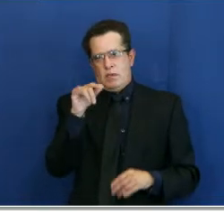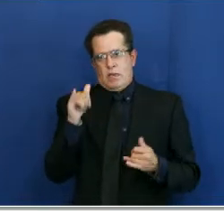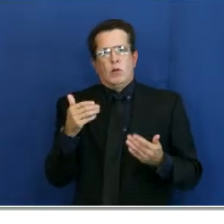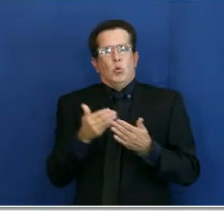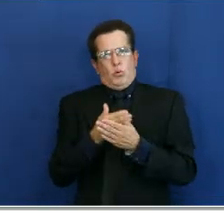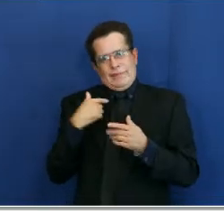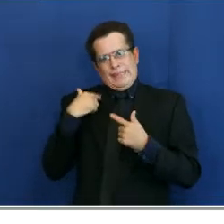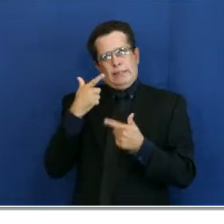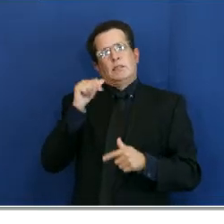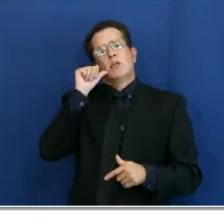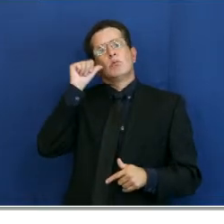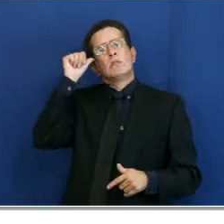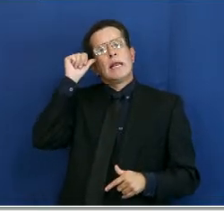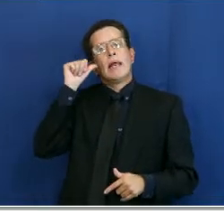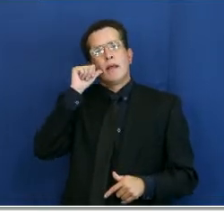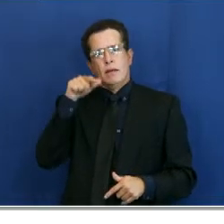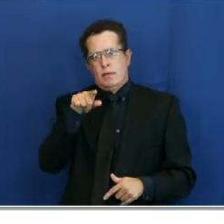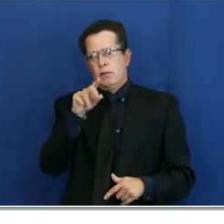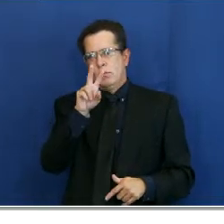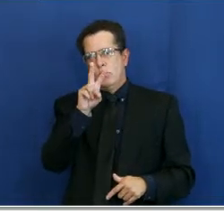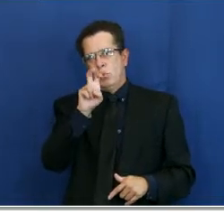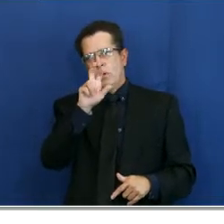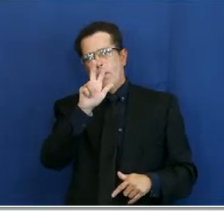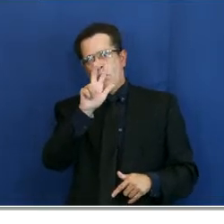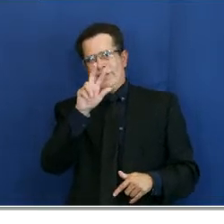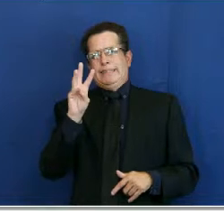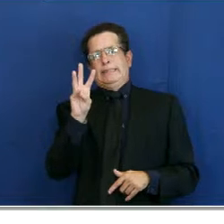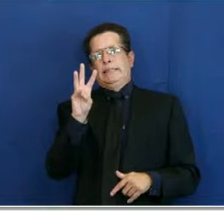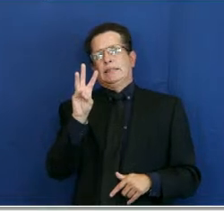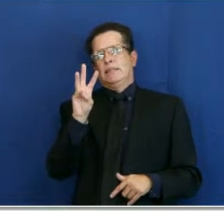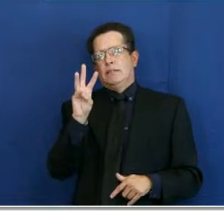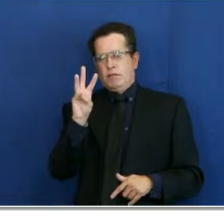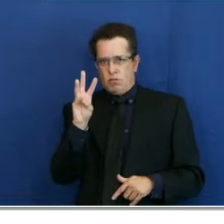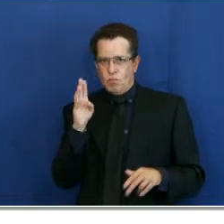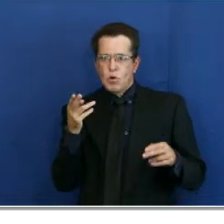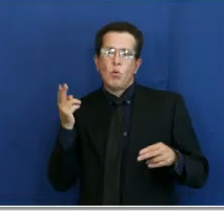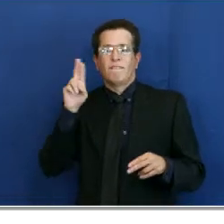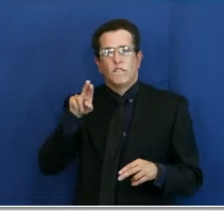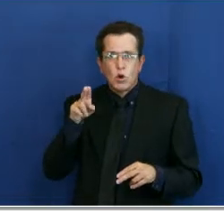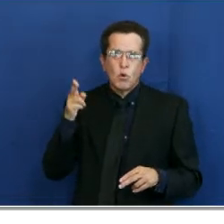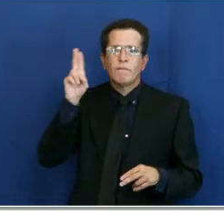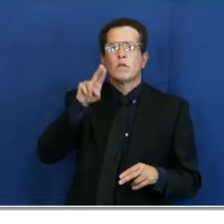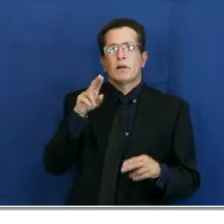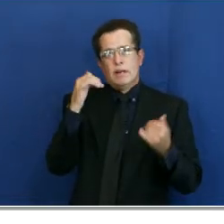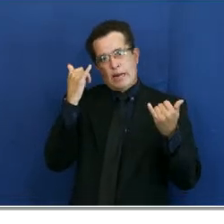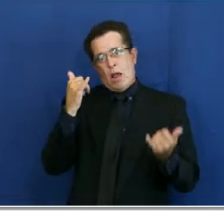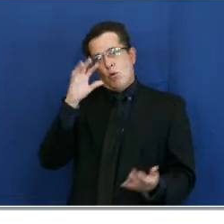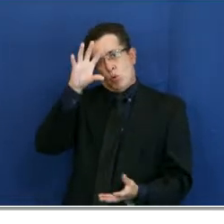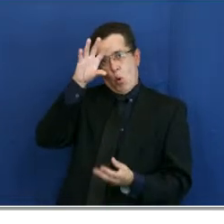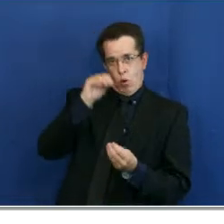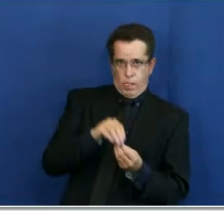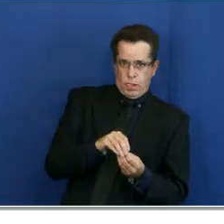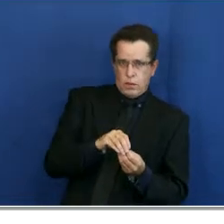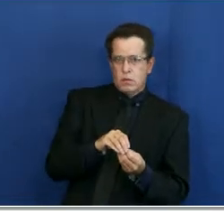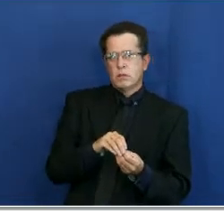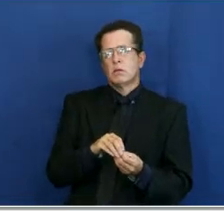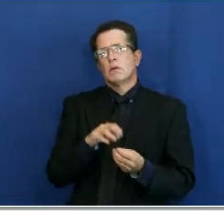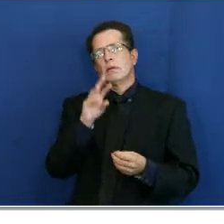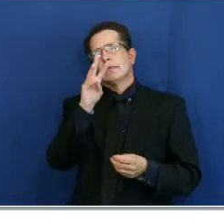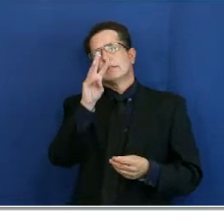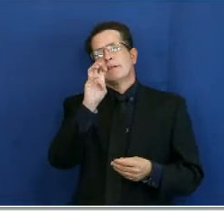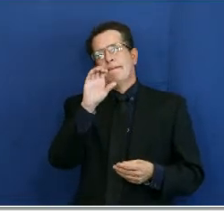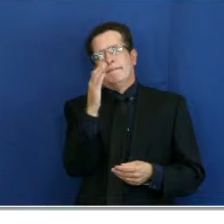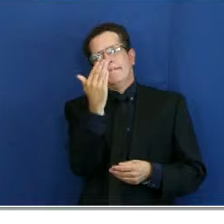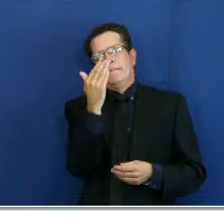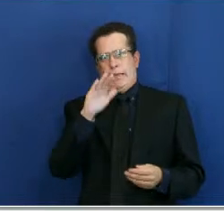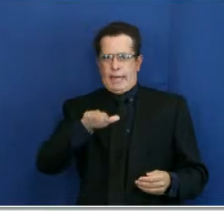since yesterday's report of 236 cases. The overall total number of cases includes